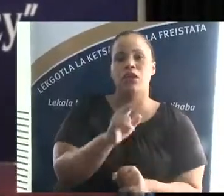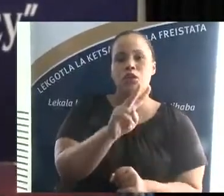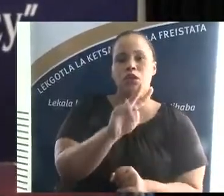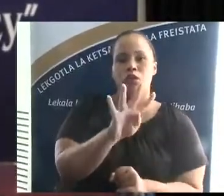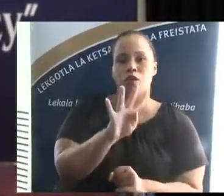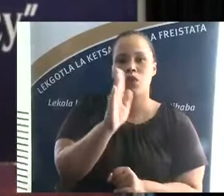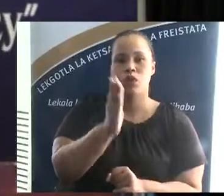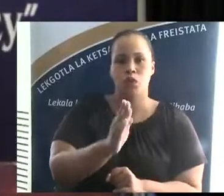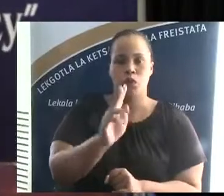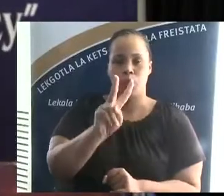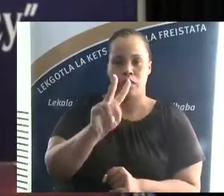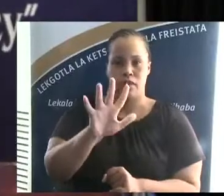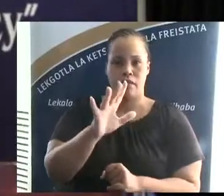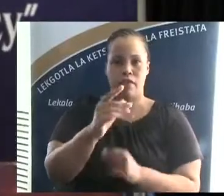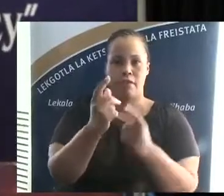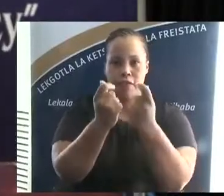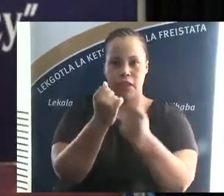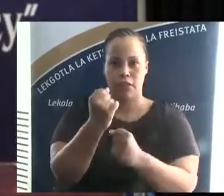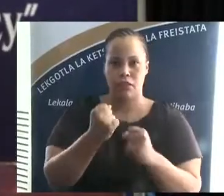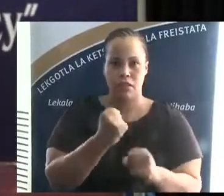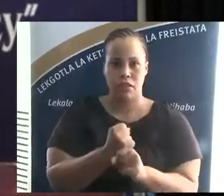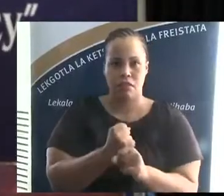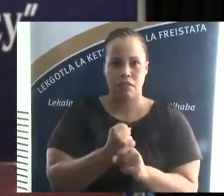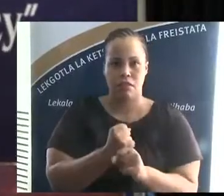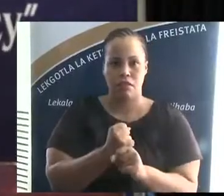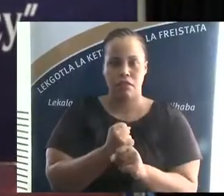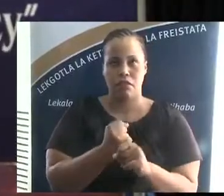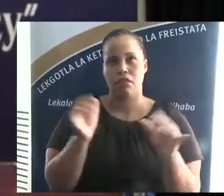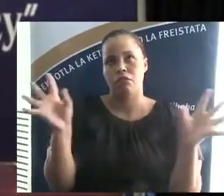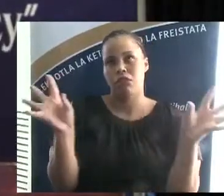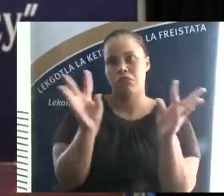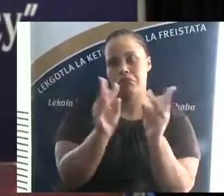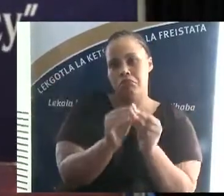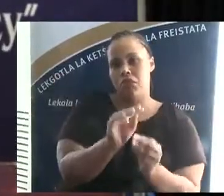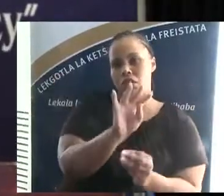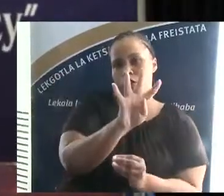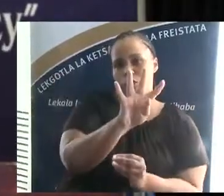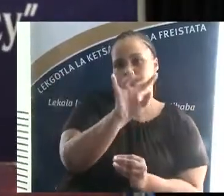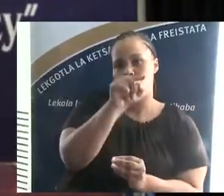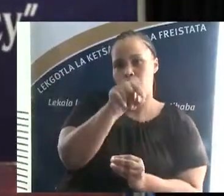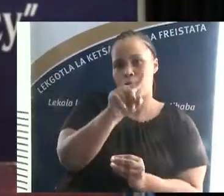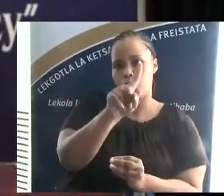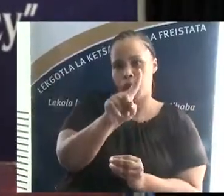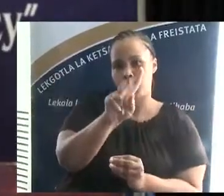24-25 financial year. That equates to the 4.123 billion.